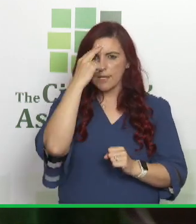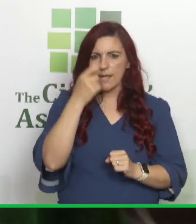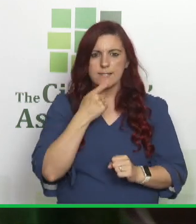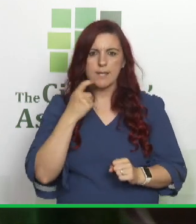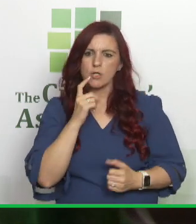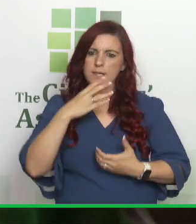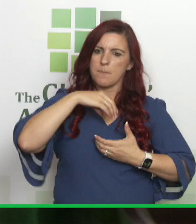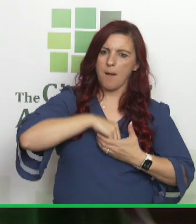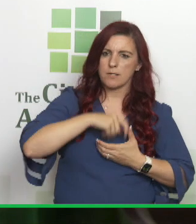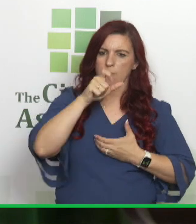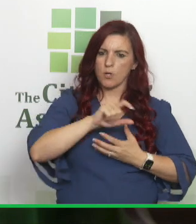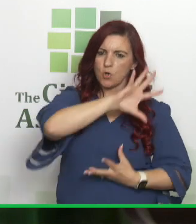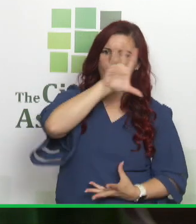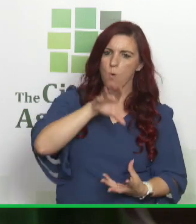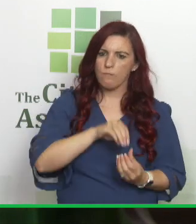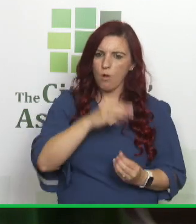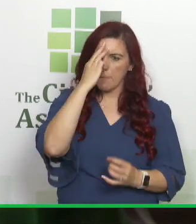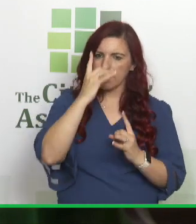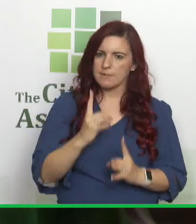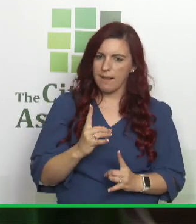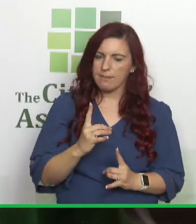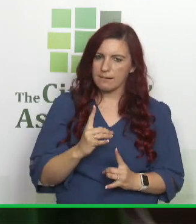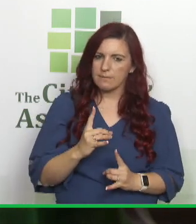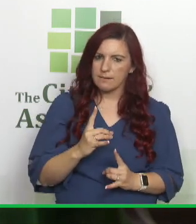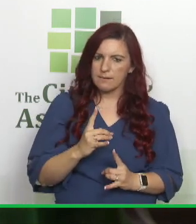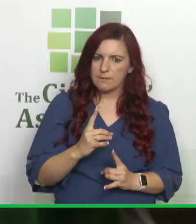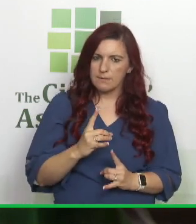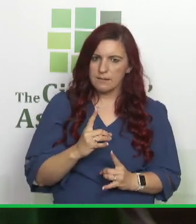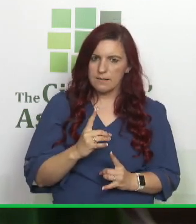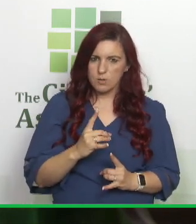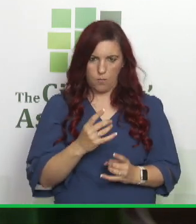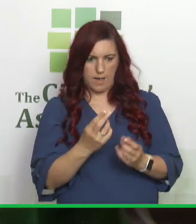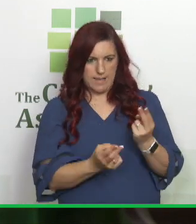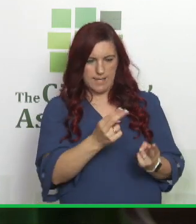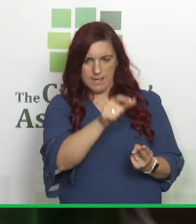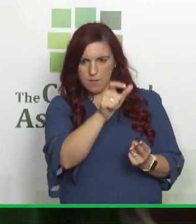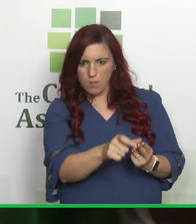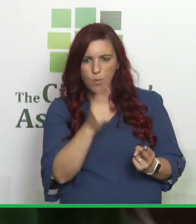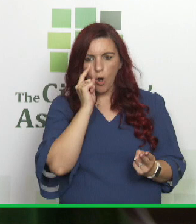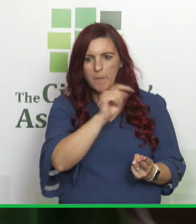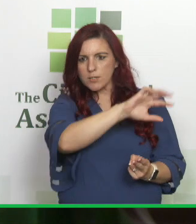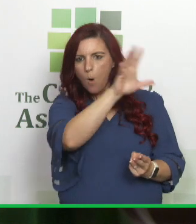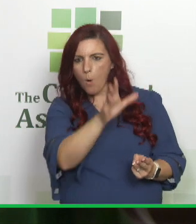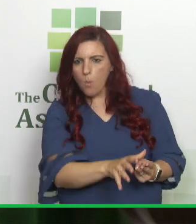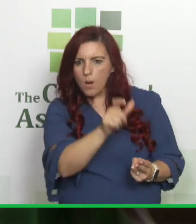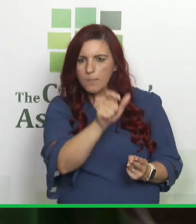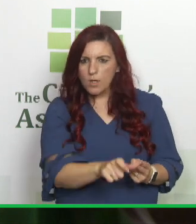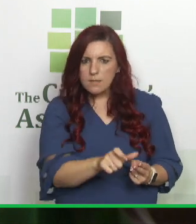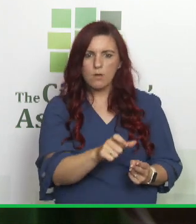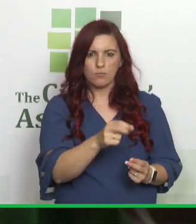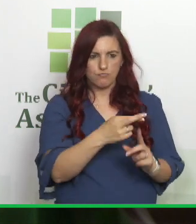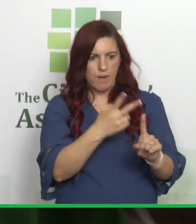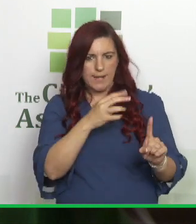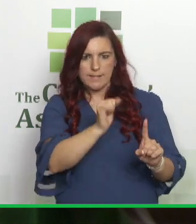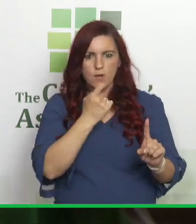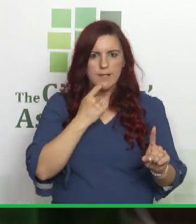person's overall mental health status. When we assess somebody, we look at them as a whole person, recognising that their addiction